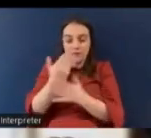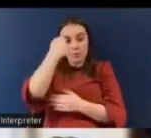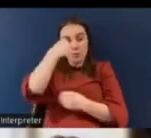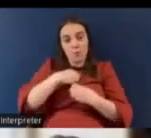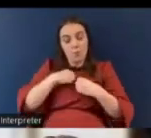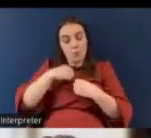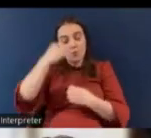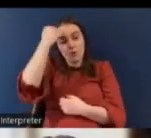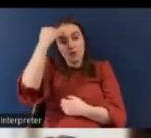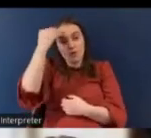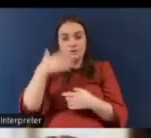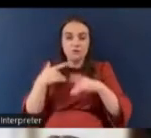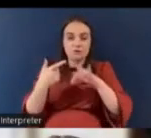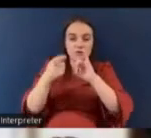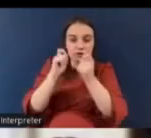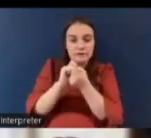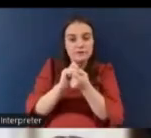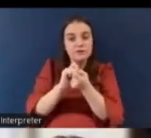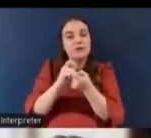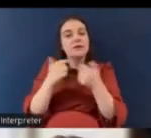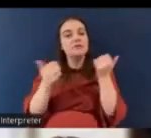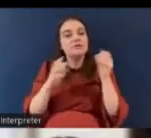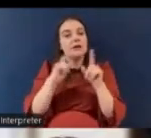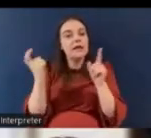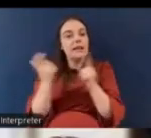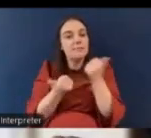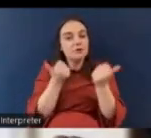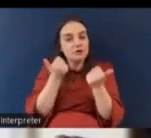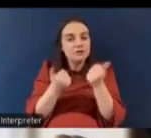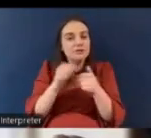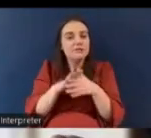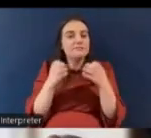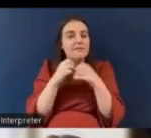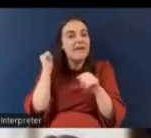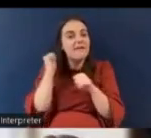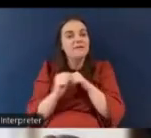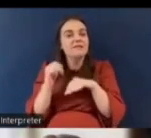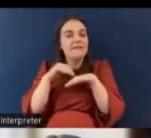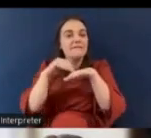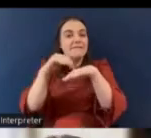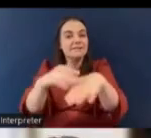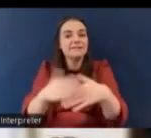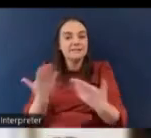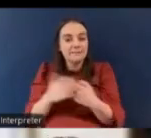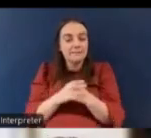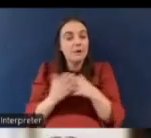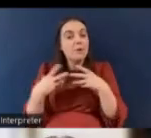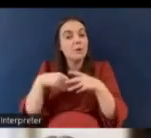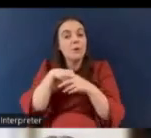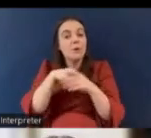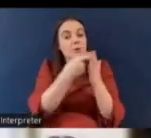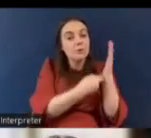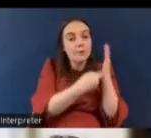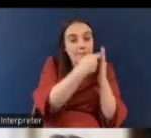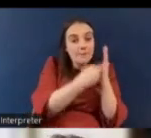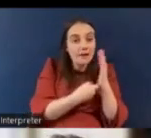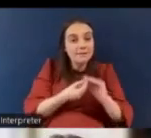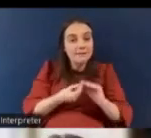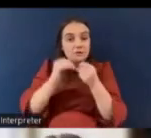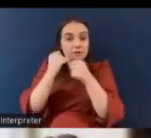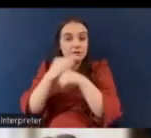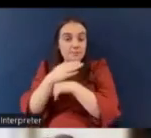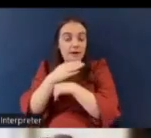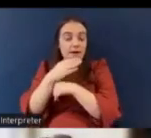climate justice, and climate impacts on day-to-day life in Ireland. And that includes the impacts of climate policy created by our